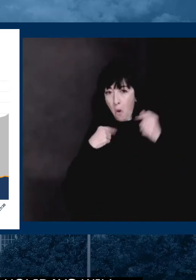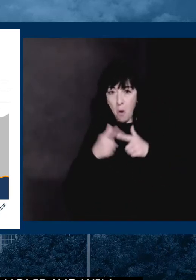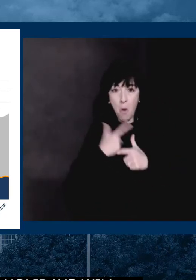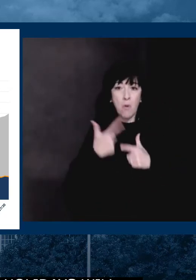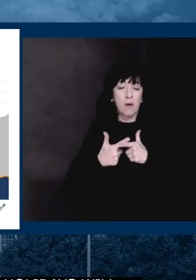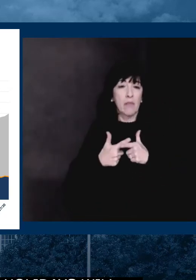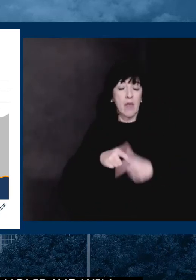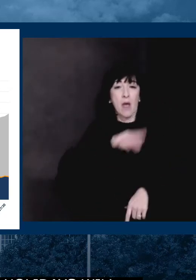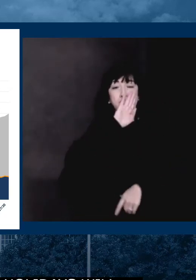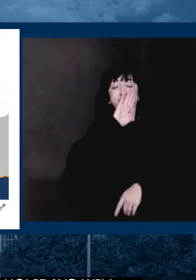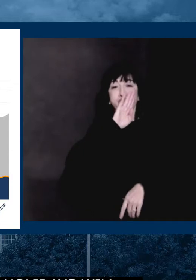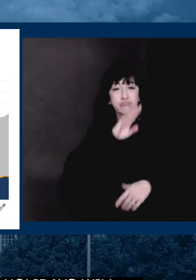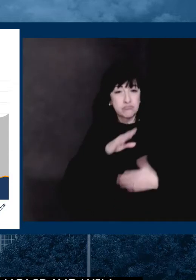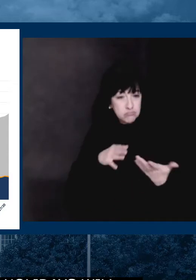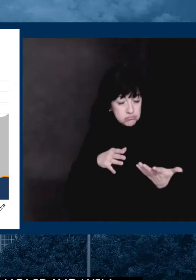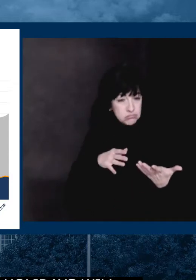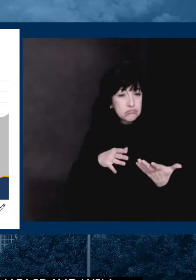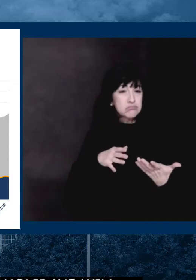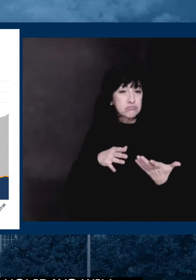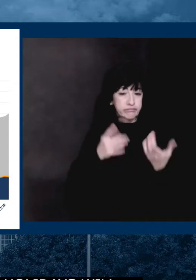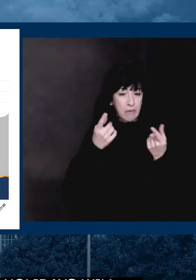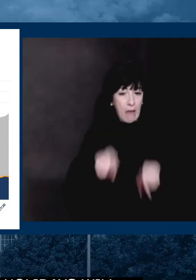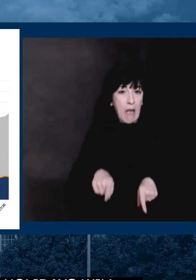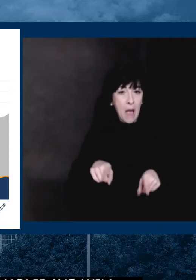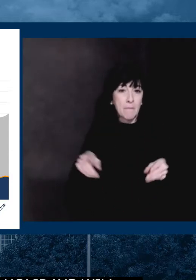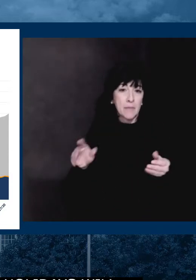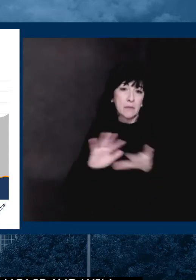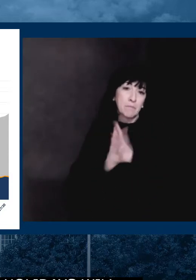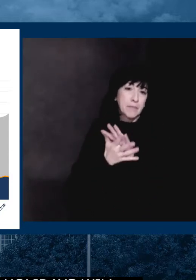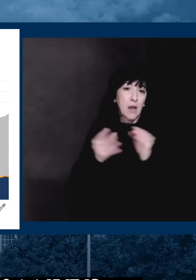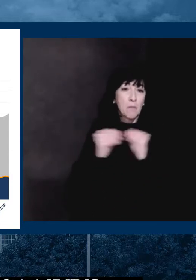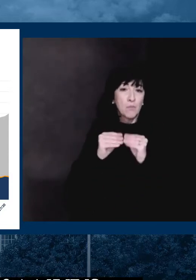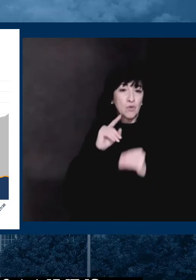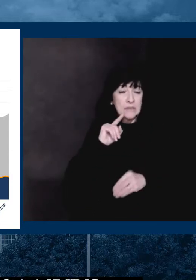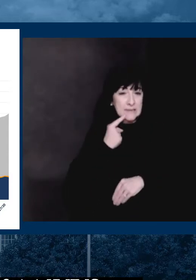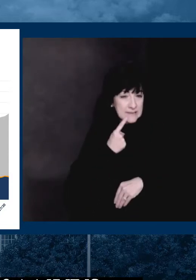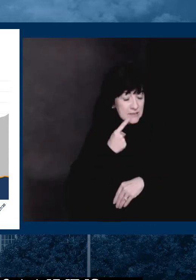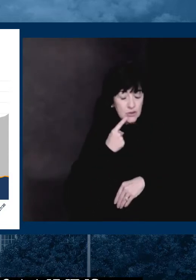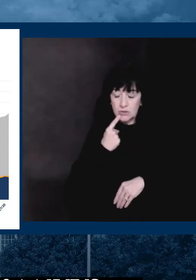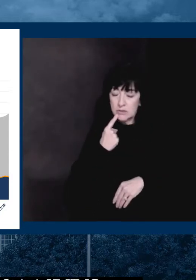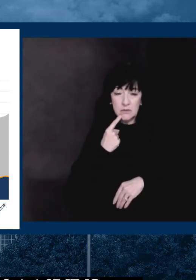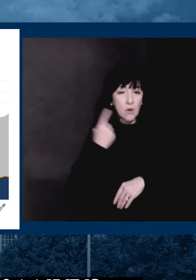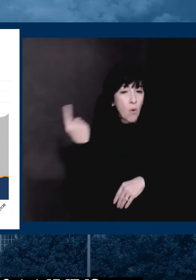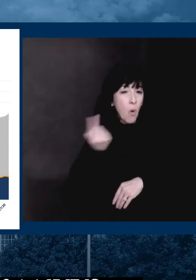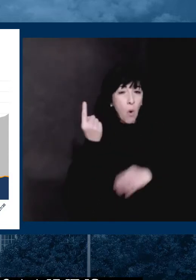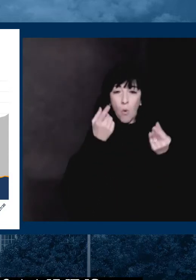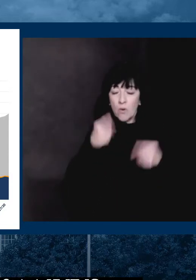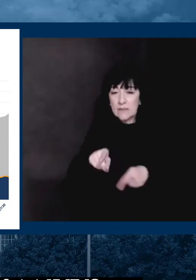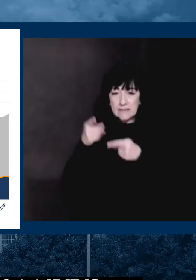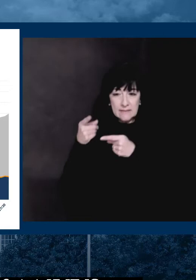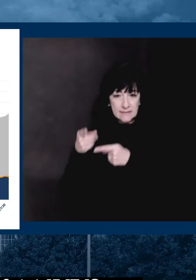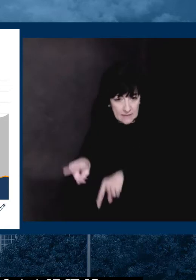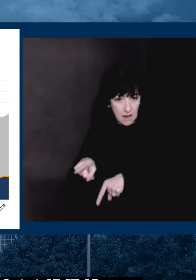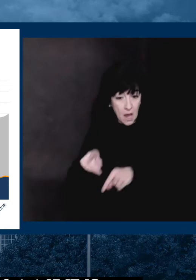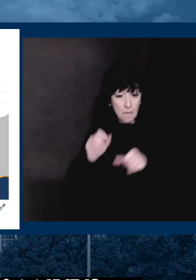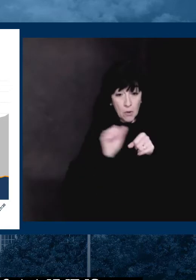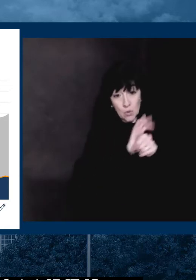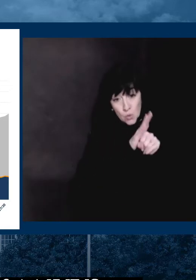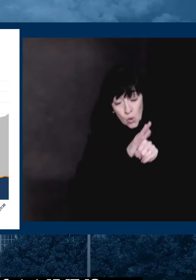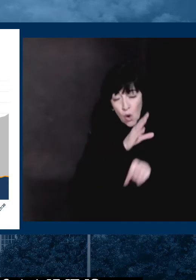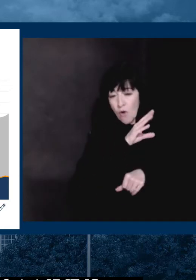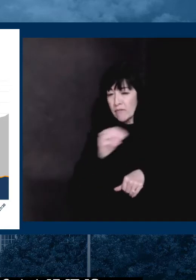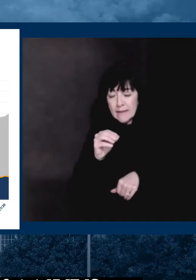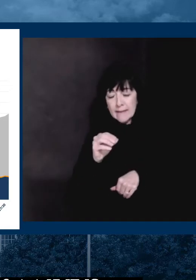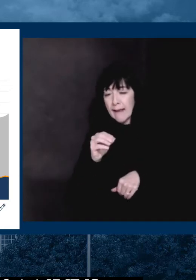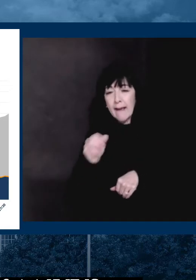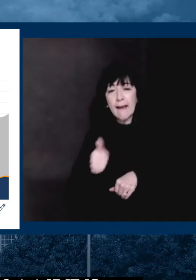we expect there to be an increase post-Christmas, naturally, both COVID, non-COVID type related calls. But this right here shows you